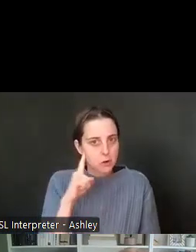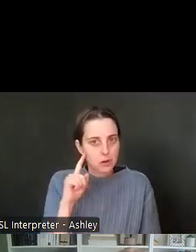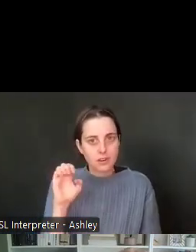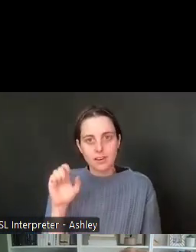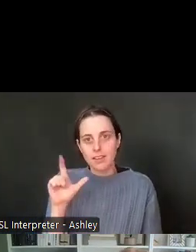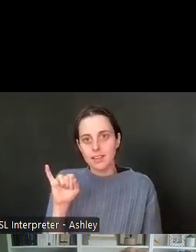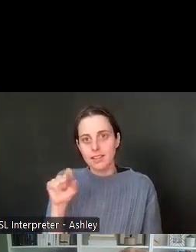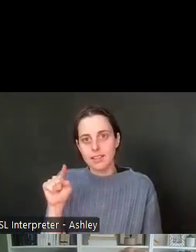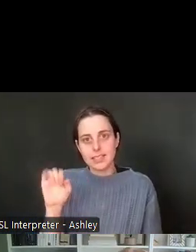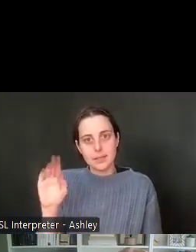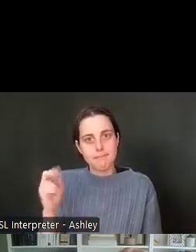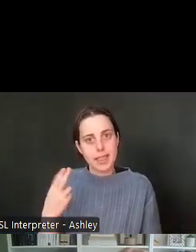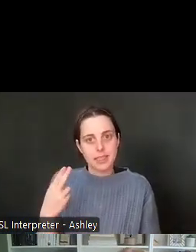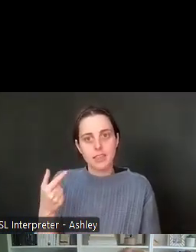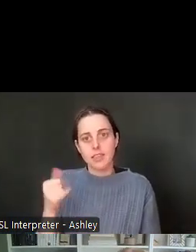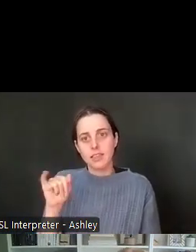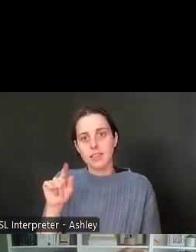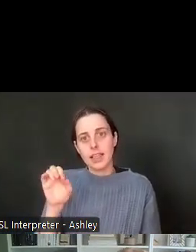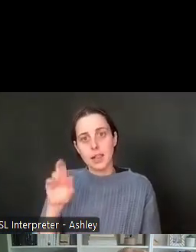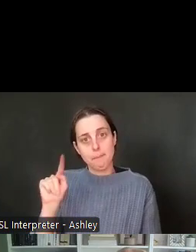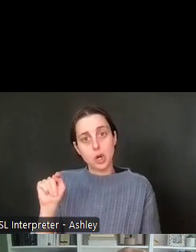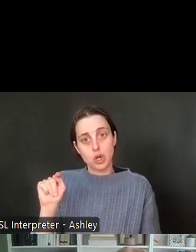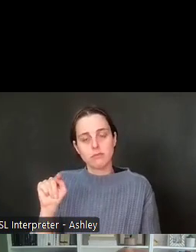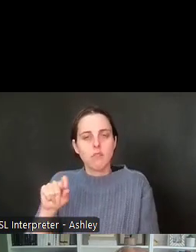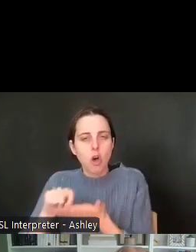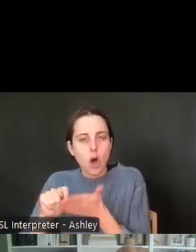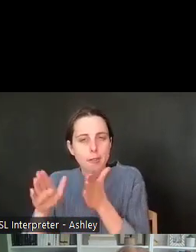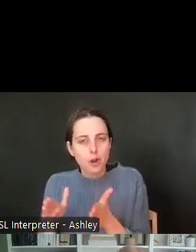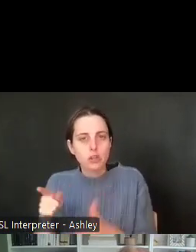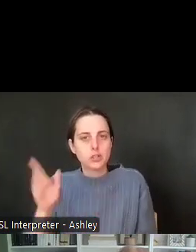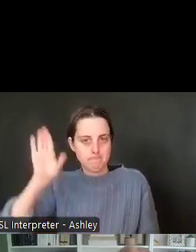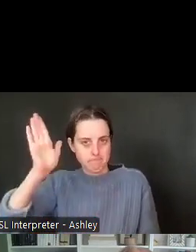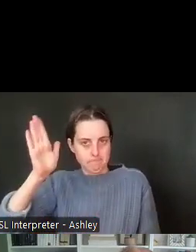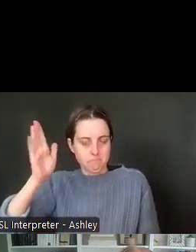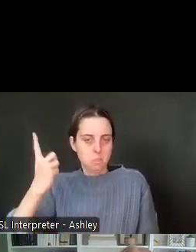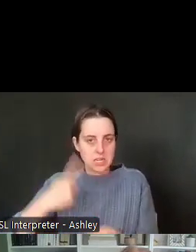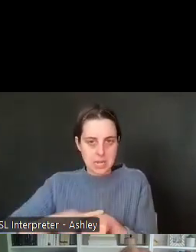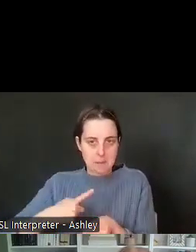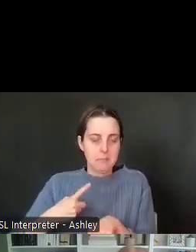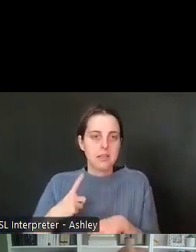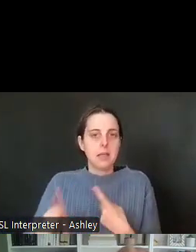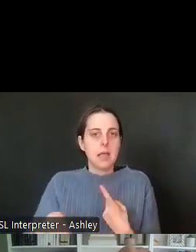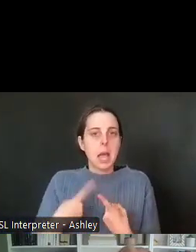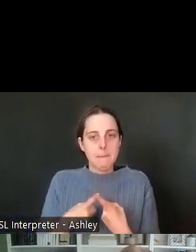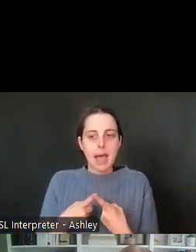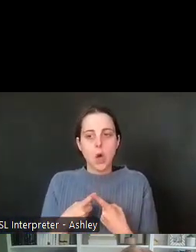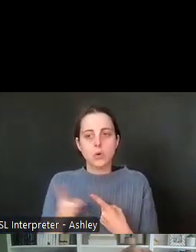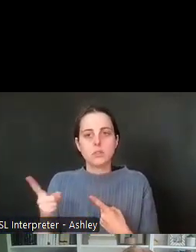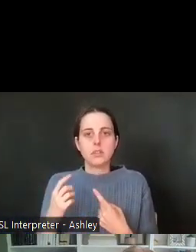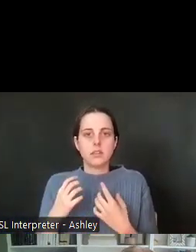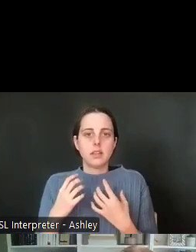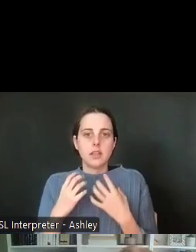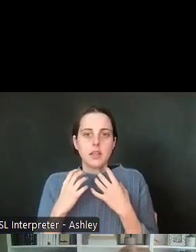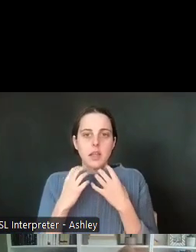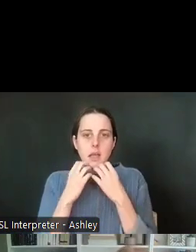an author, and I saw Elizabeth Gilbert give a keynote where she was describing something that she called passion